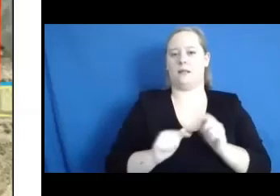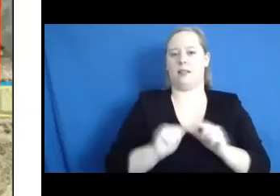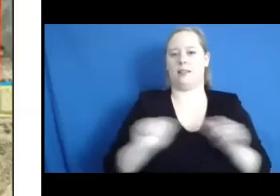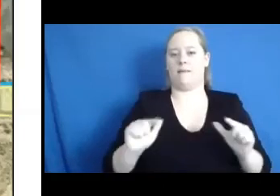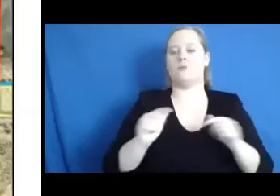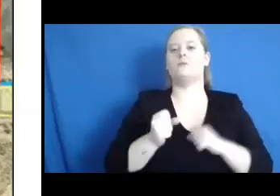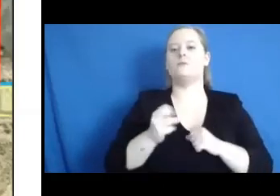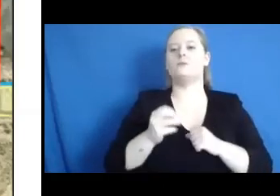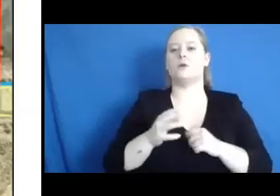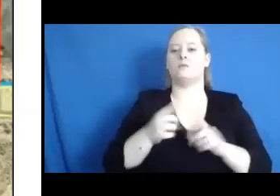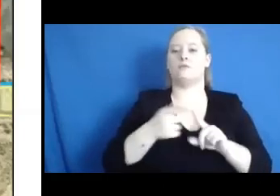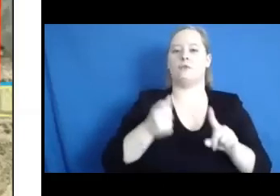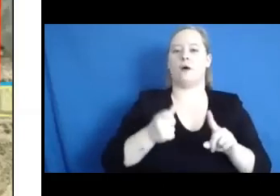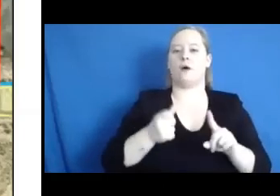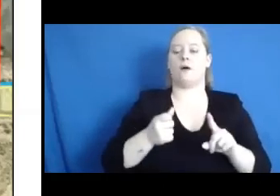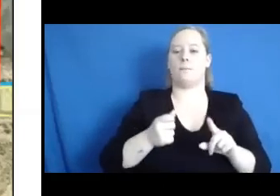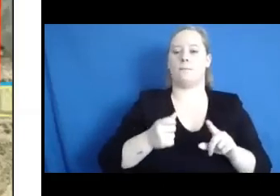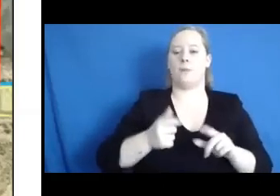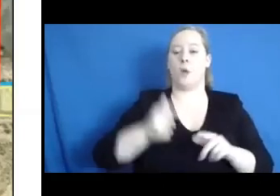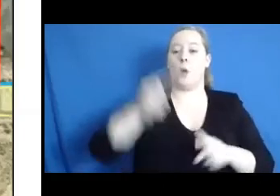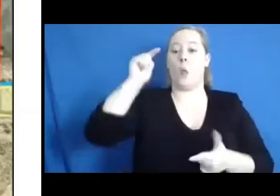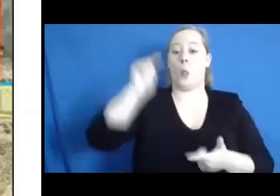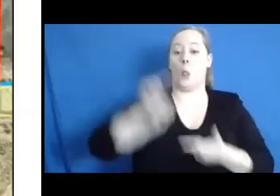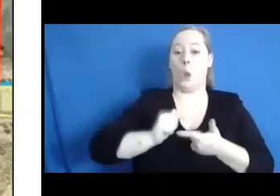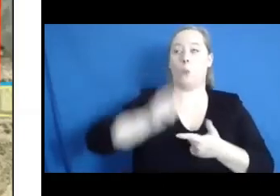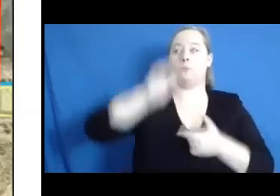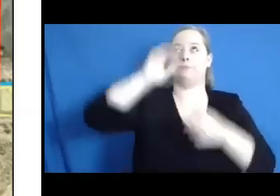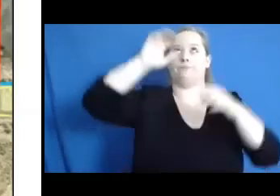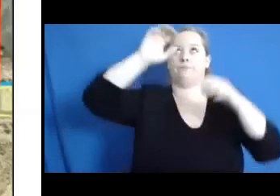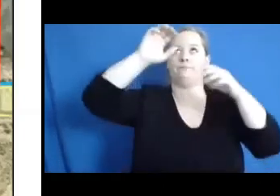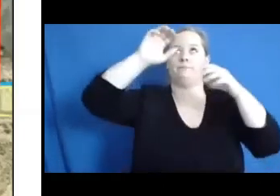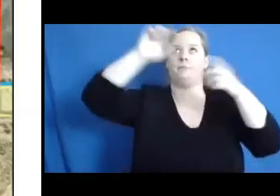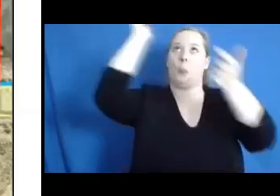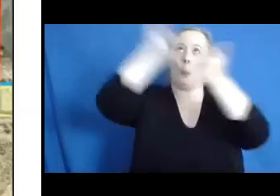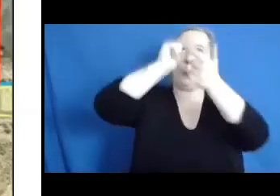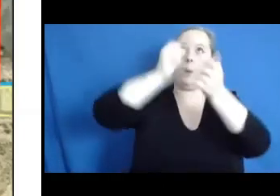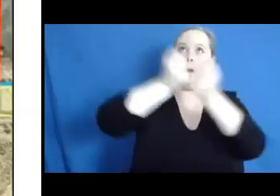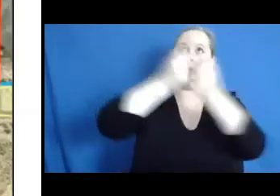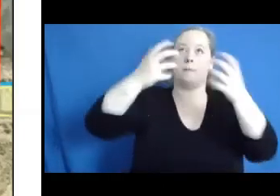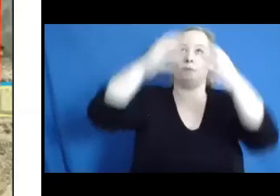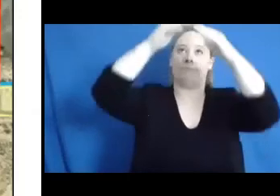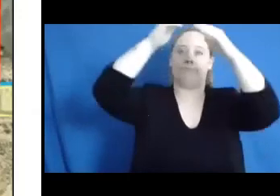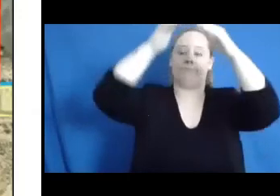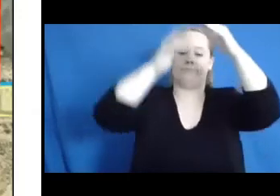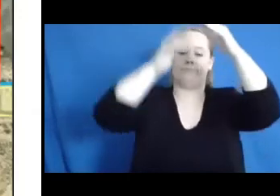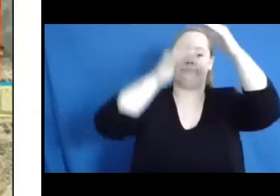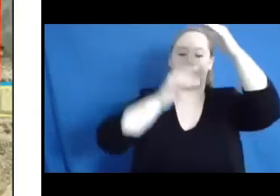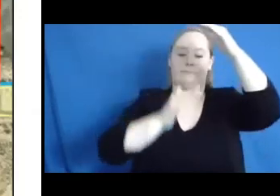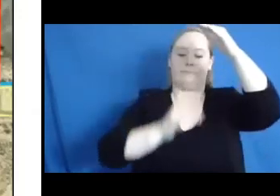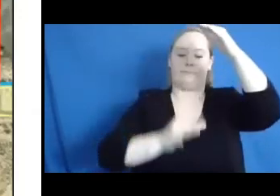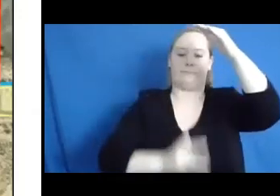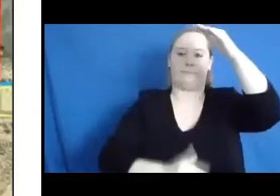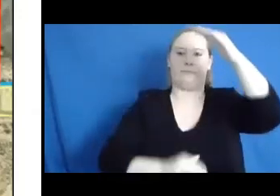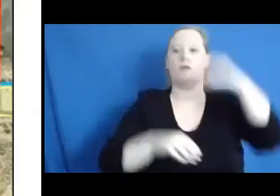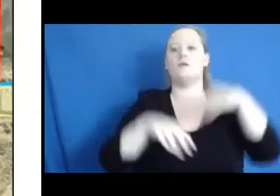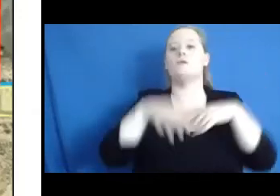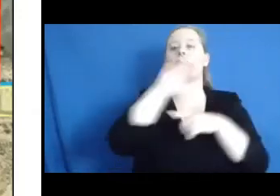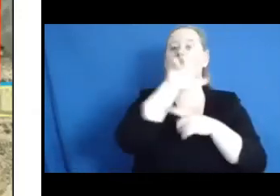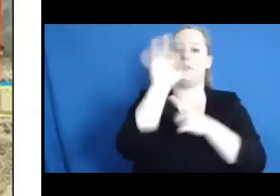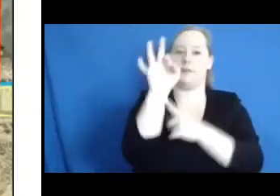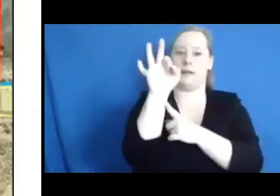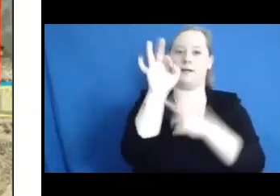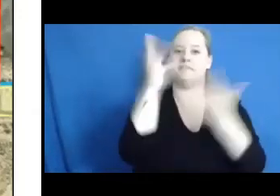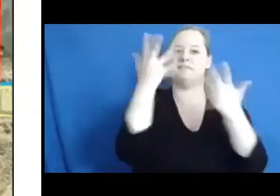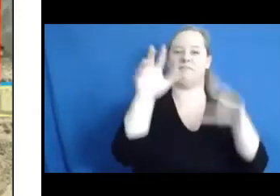work from lower concentrations up to higher concentrations of manganese. So here's BLM 39 of this data we already looked